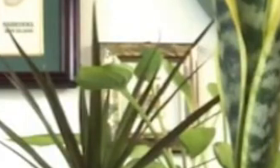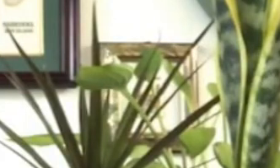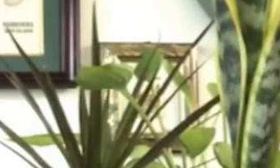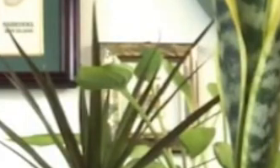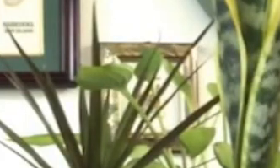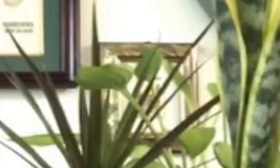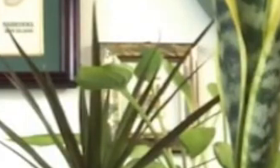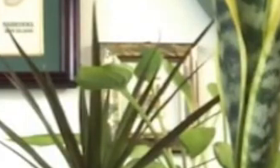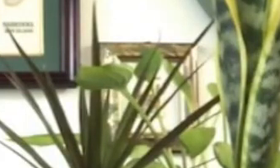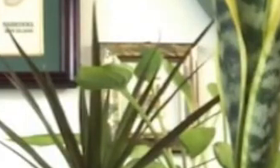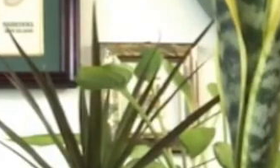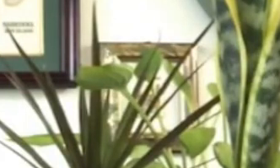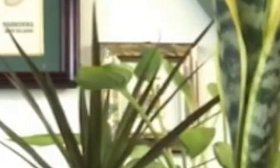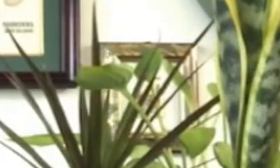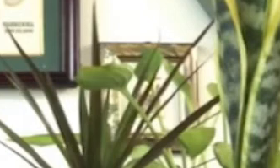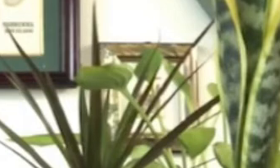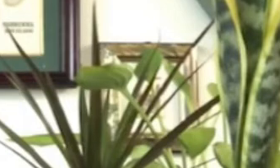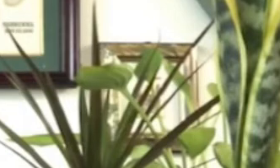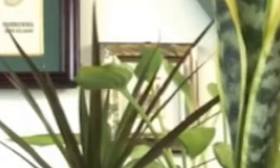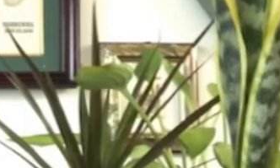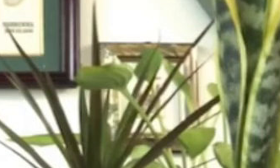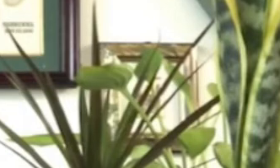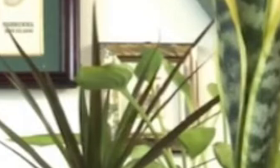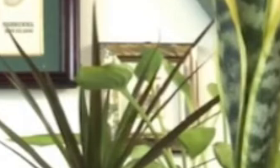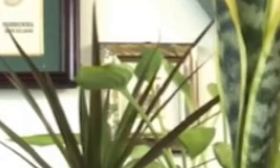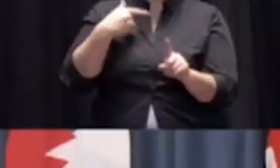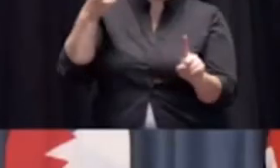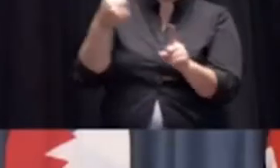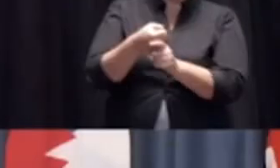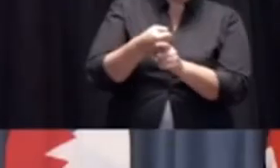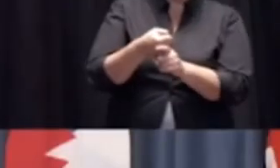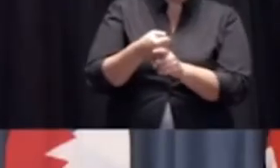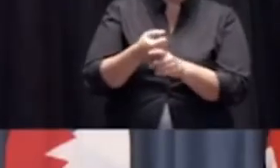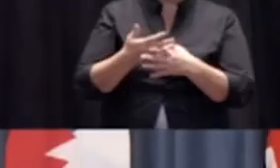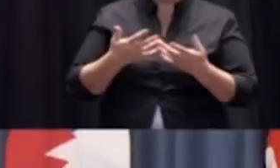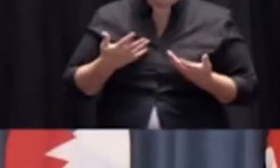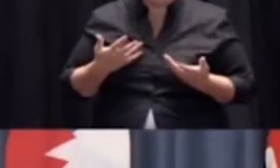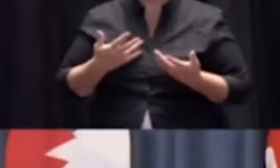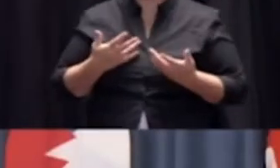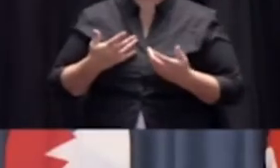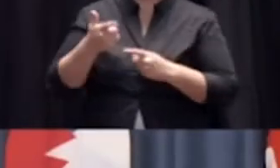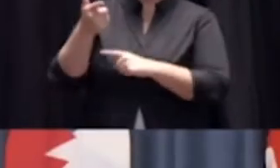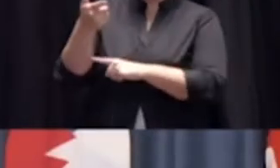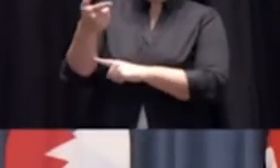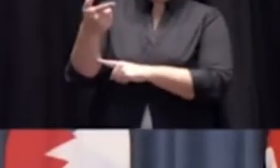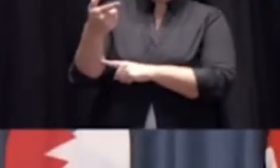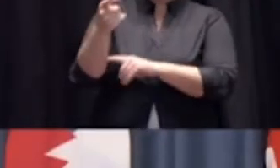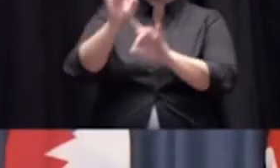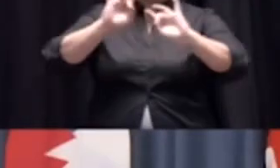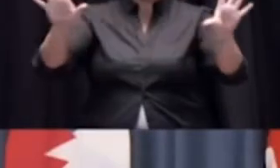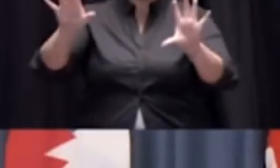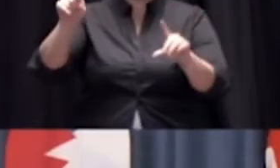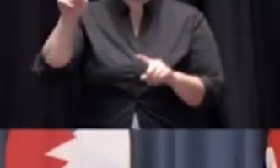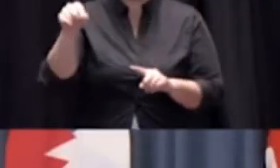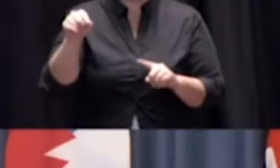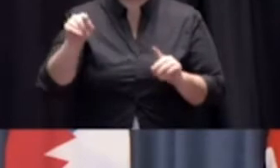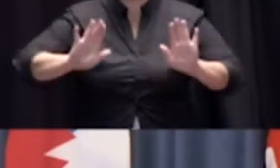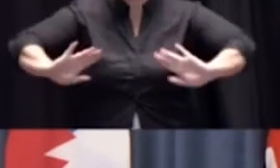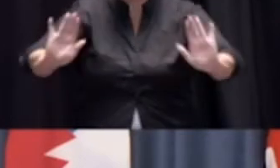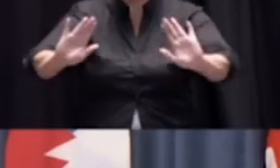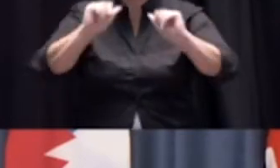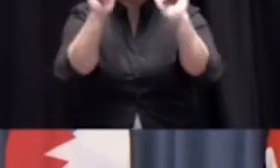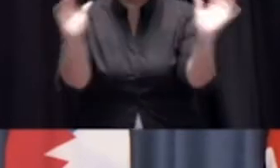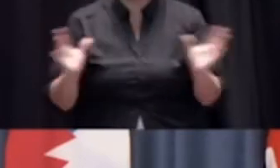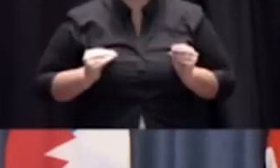conference that same Wednesday. Take a look. This kind of gun violence is absolutely unacceptable. Firing